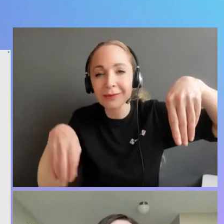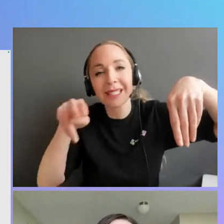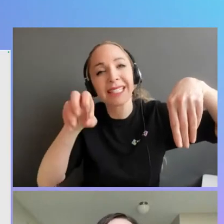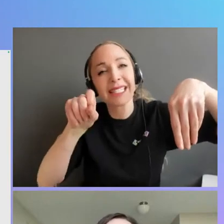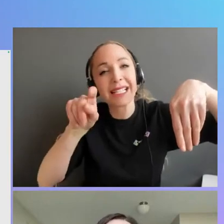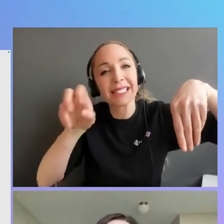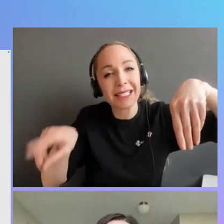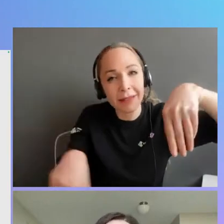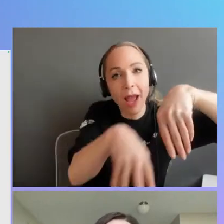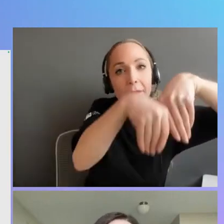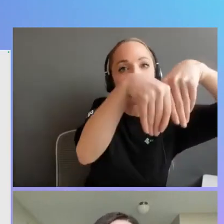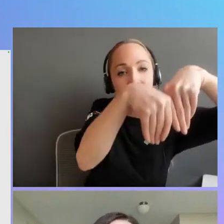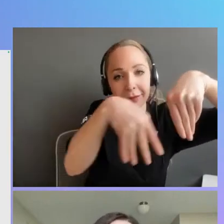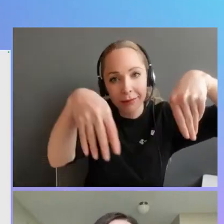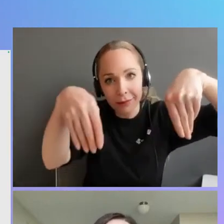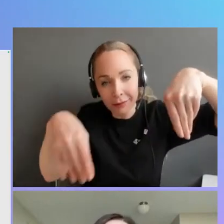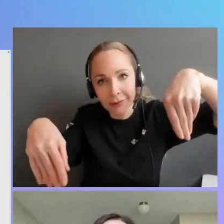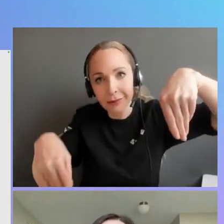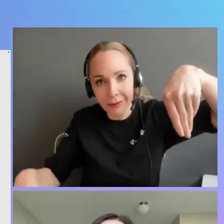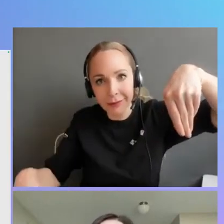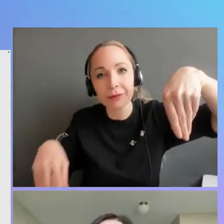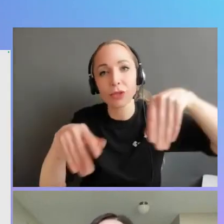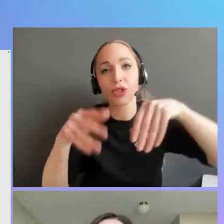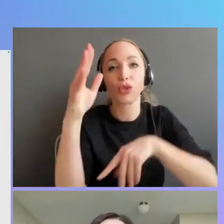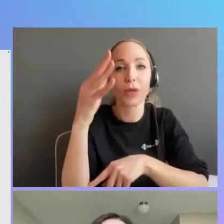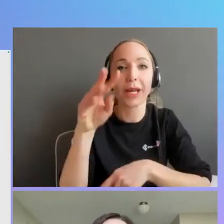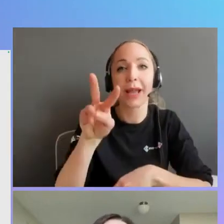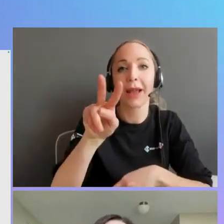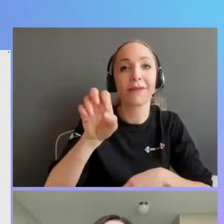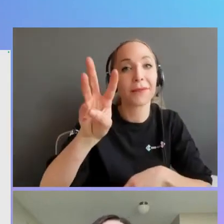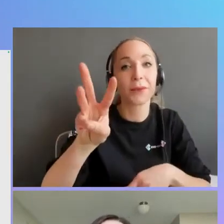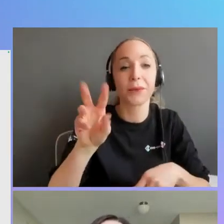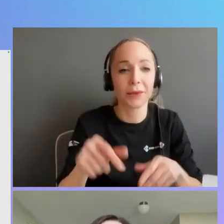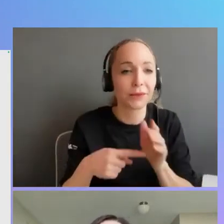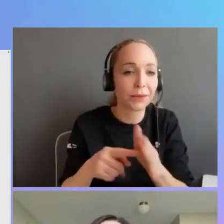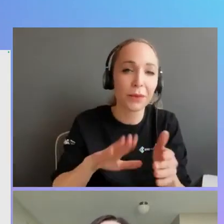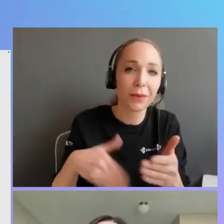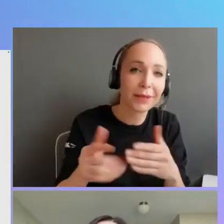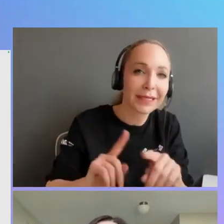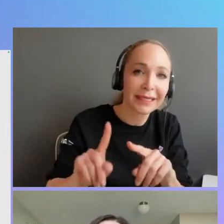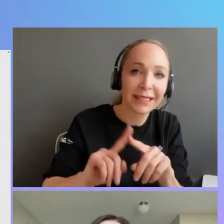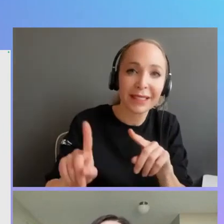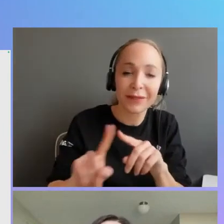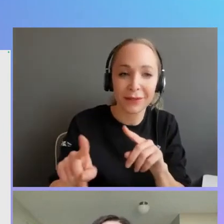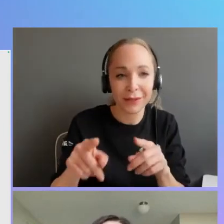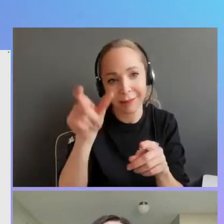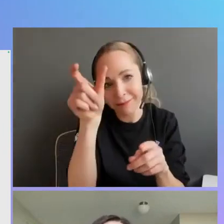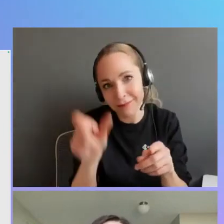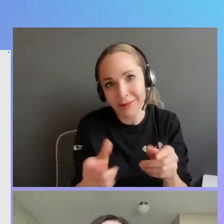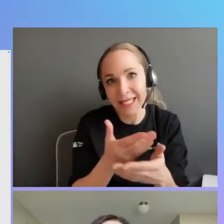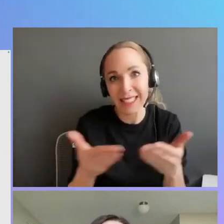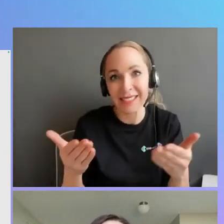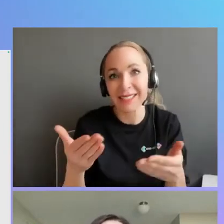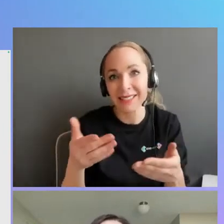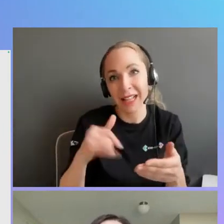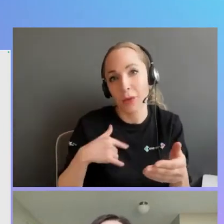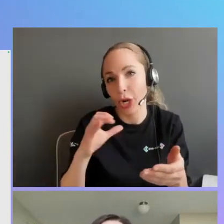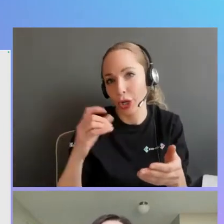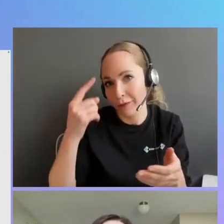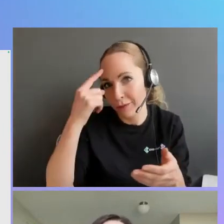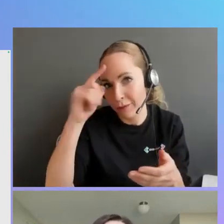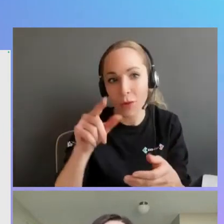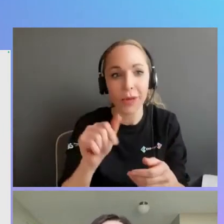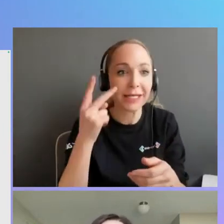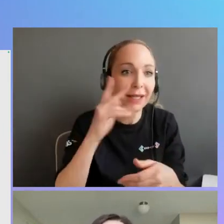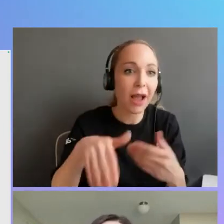are being rendered on screen on the device. So we're in a position where we can analyze the app. We've got the elements are all fully